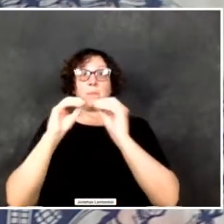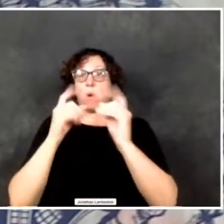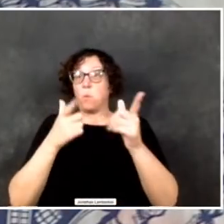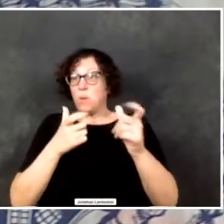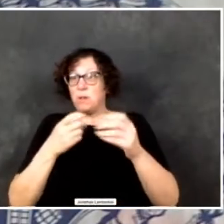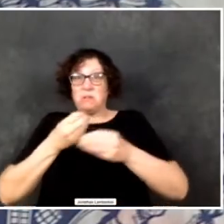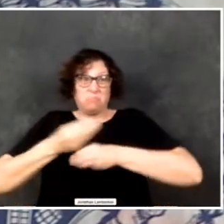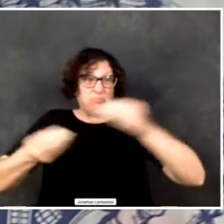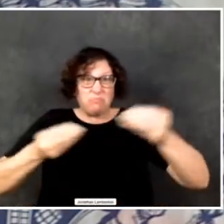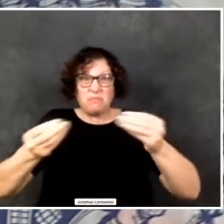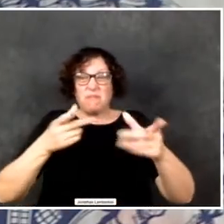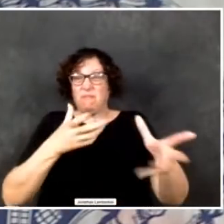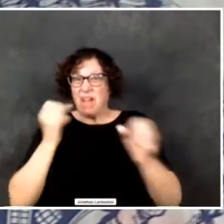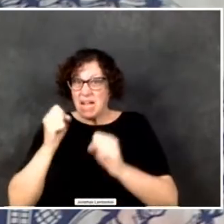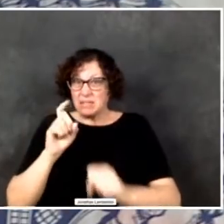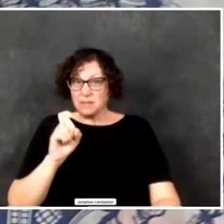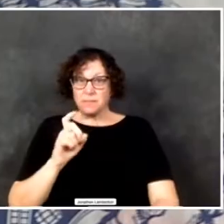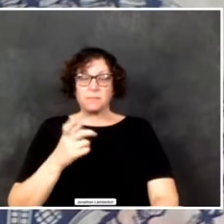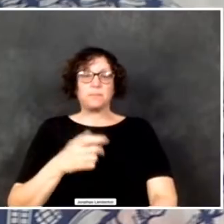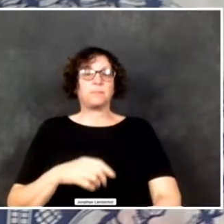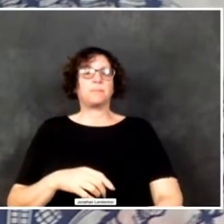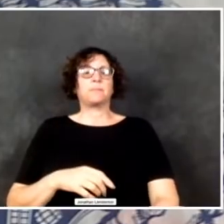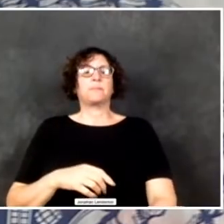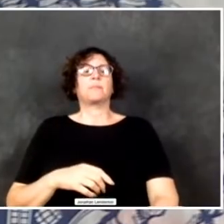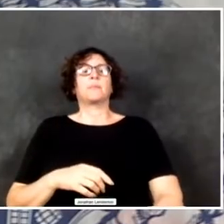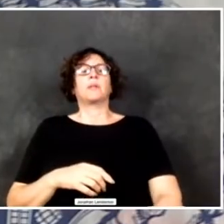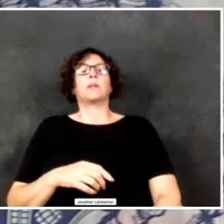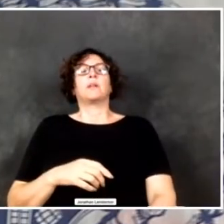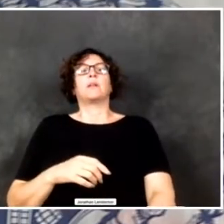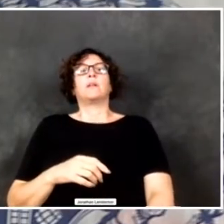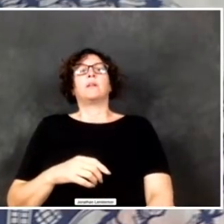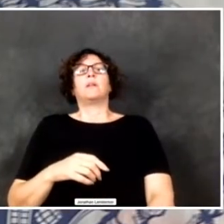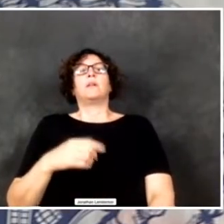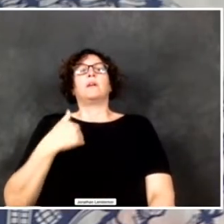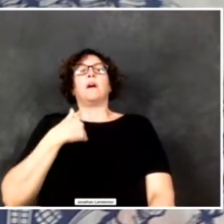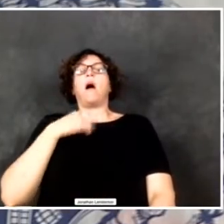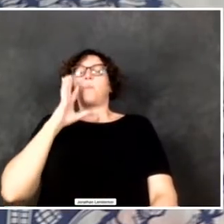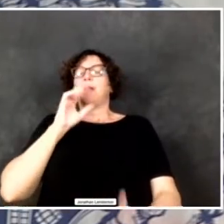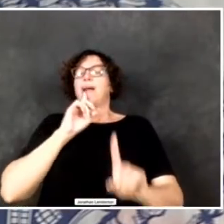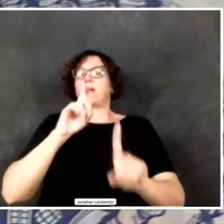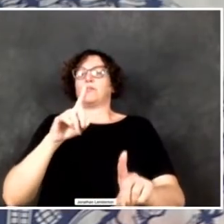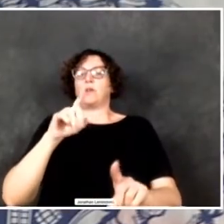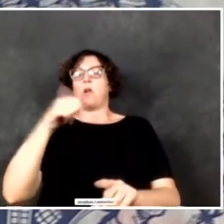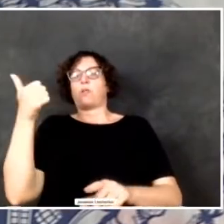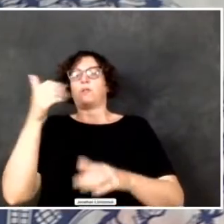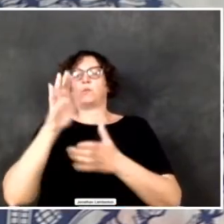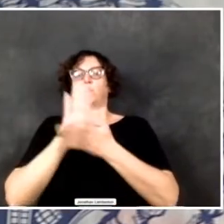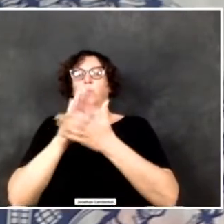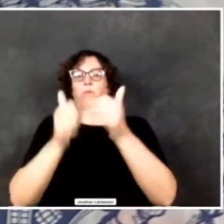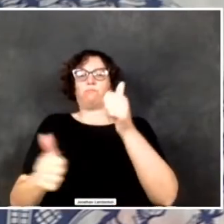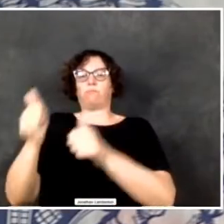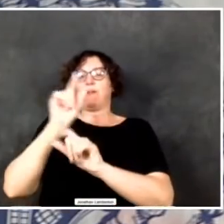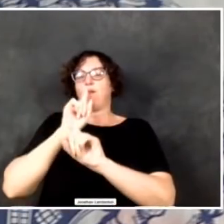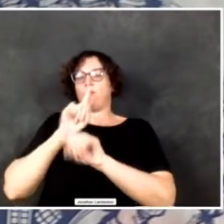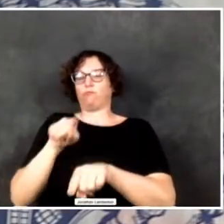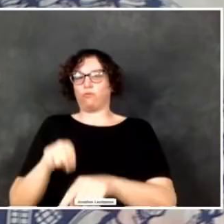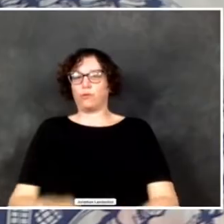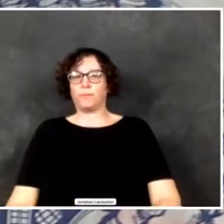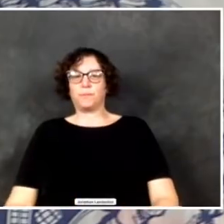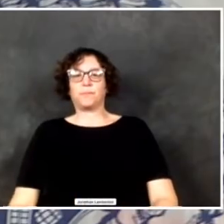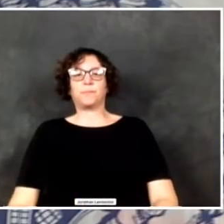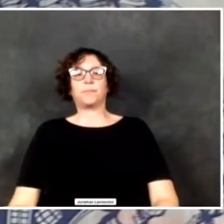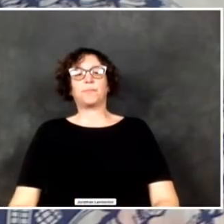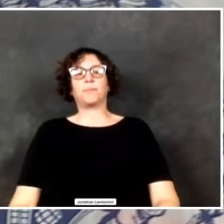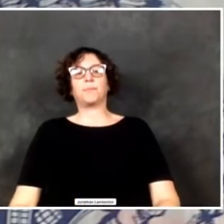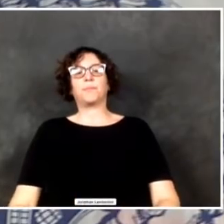Carranza. So when we started and we announced there would be distance learning and obviously being created essentially